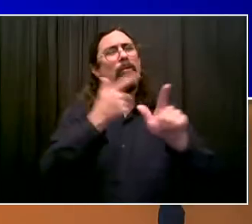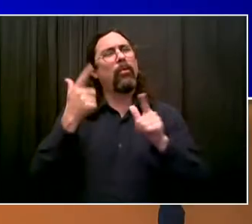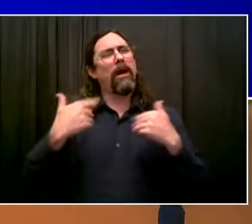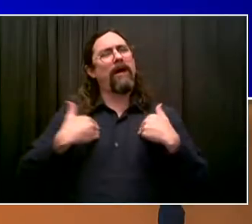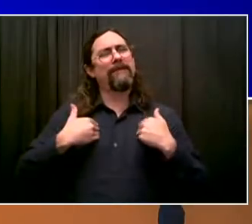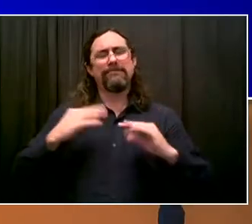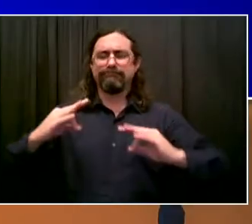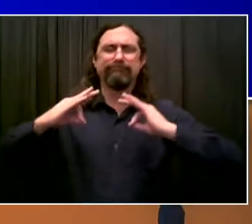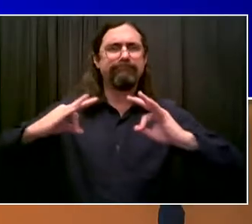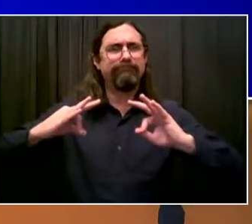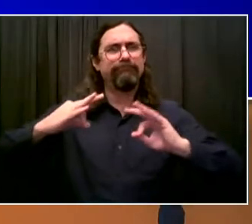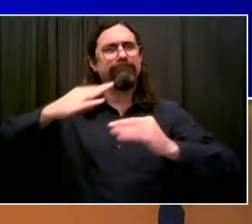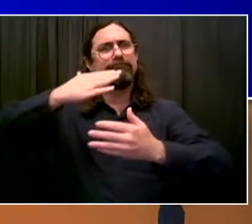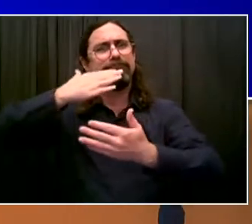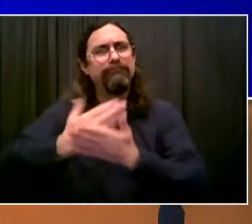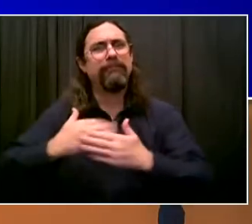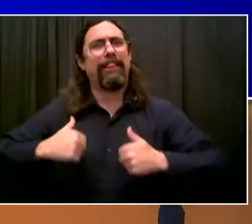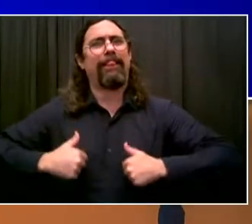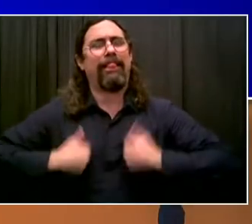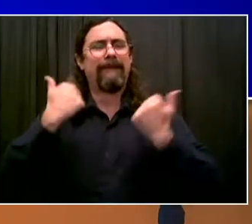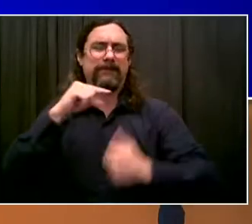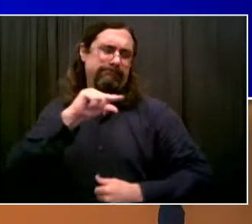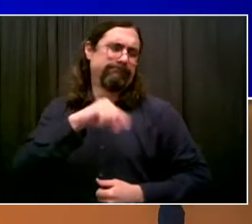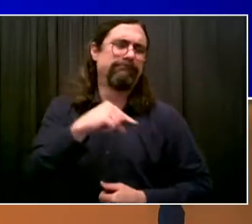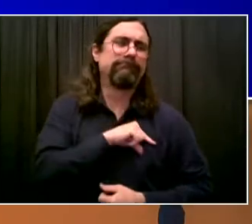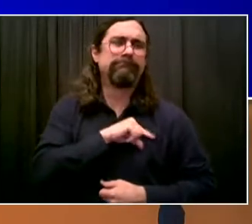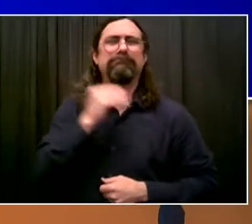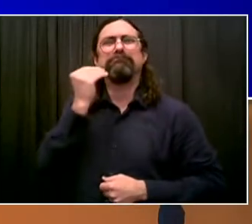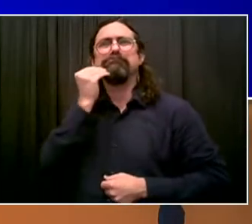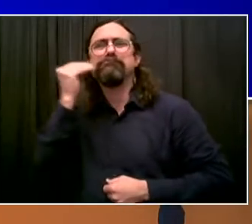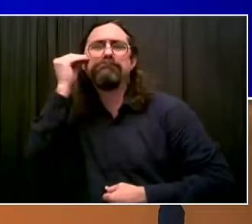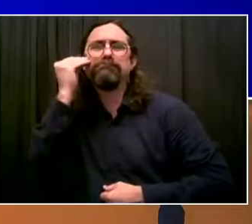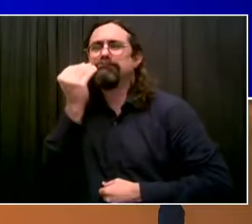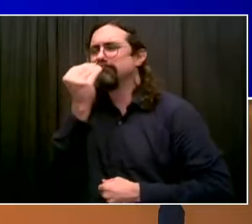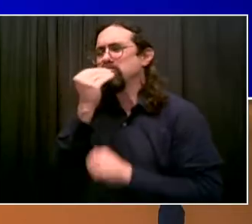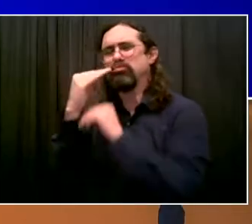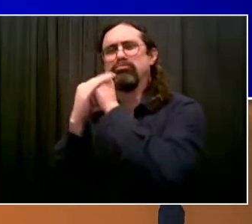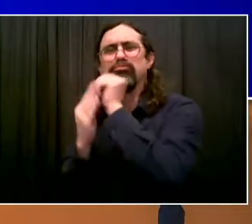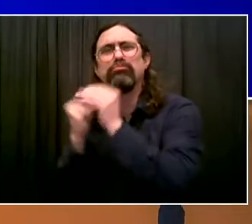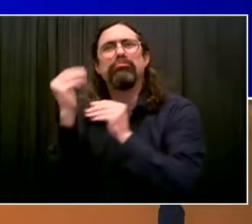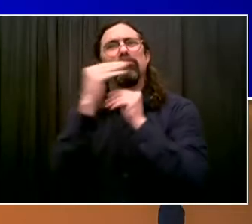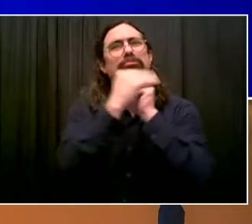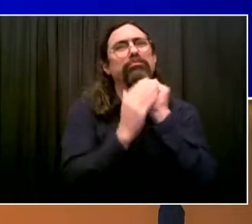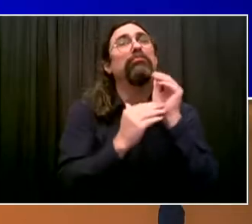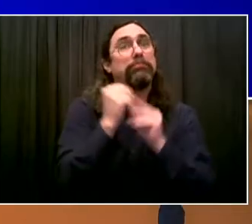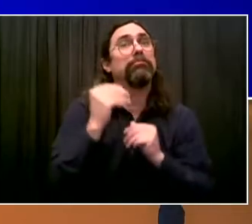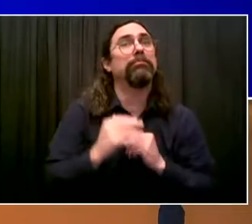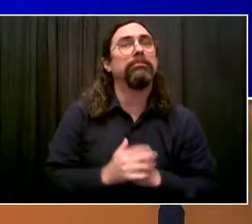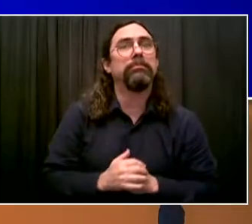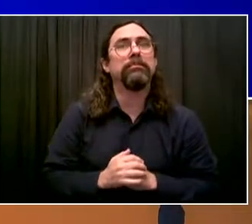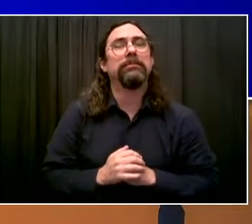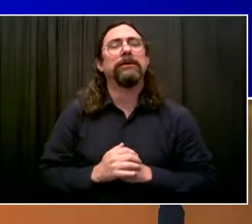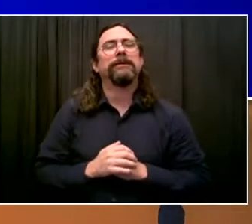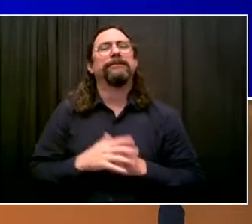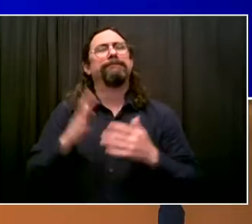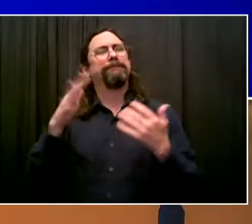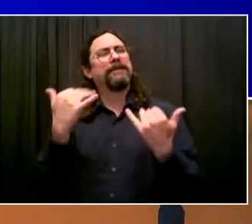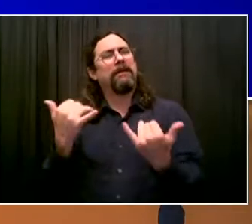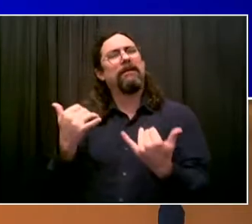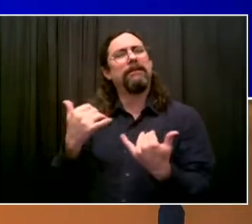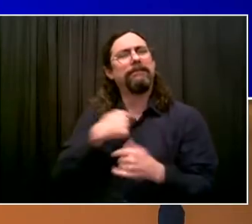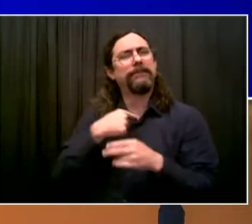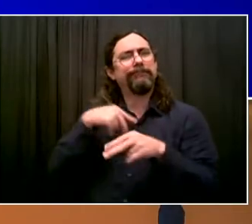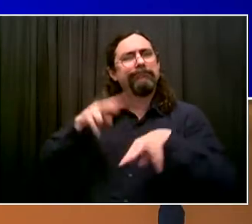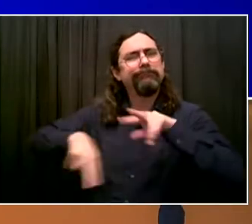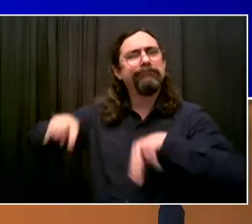important story. Some numbers are so outstanding that they tell us what we have all achieved together. First of all, the overall